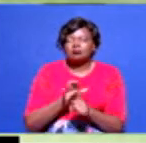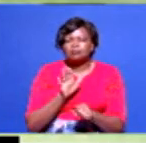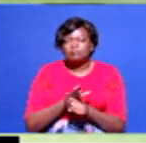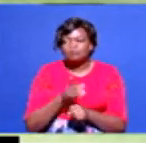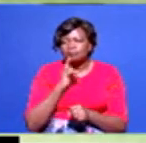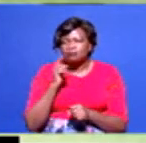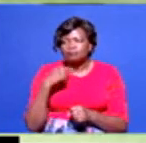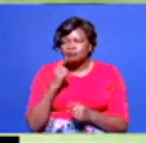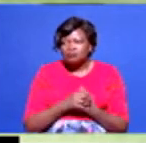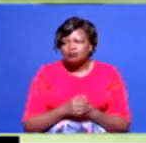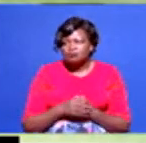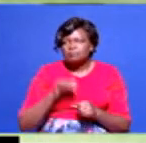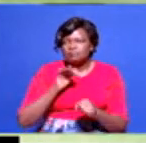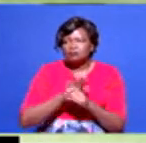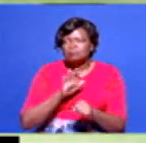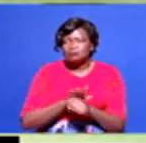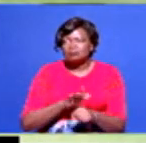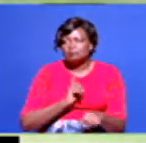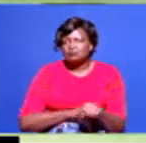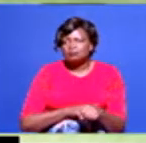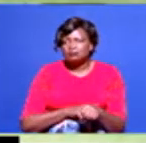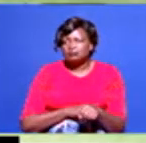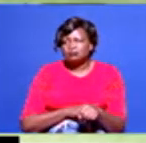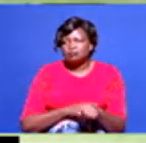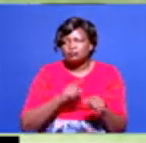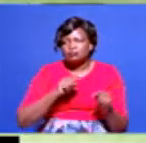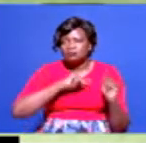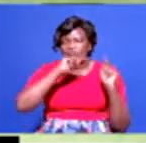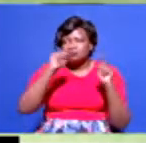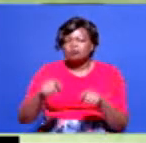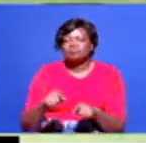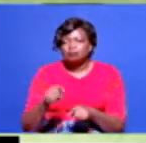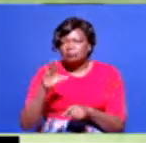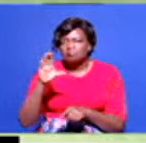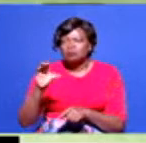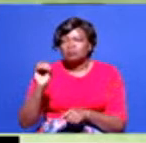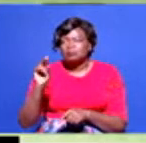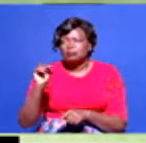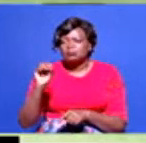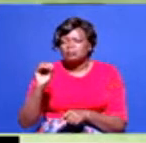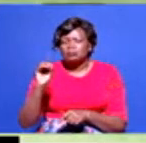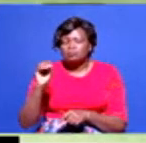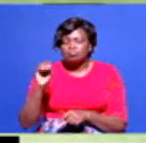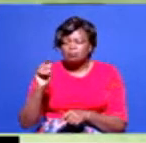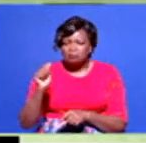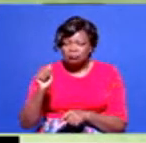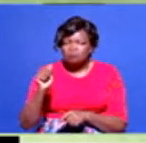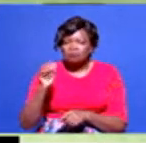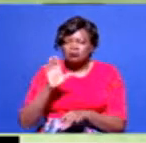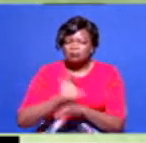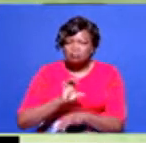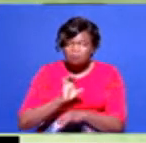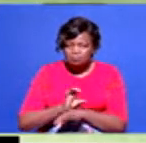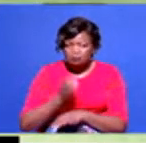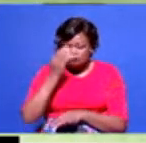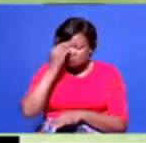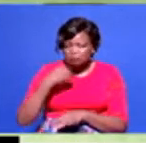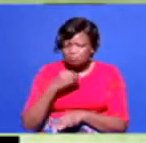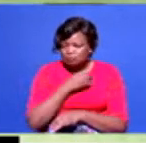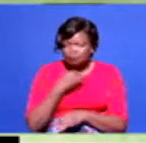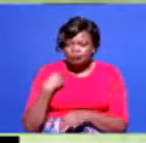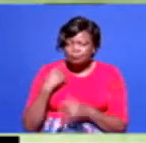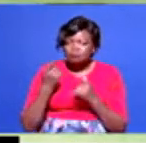saw often in Consolata Shrine for Mass. He is a man who never put